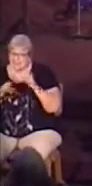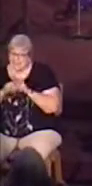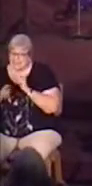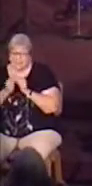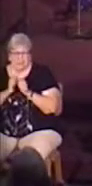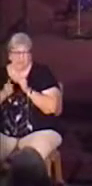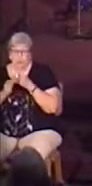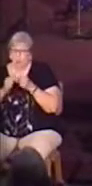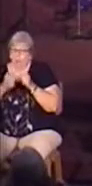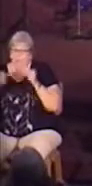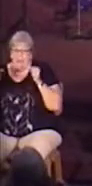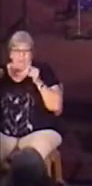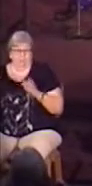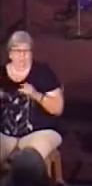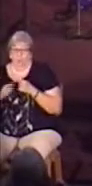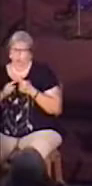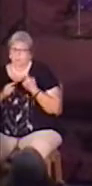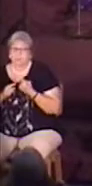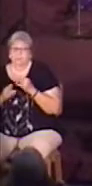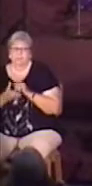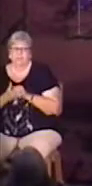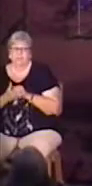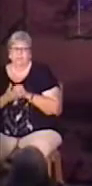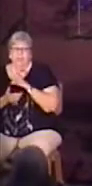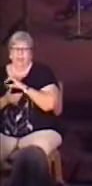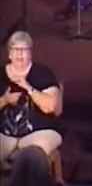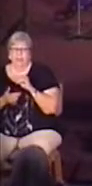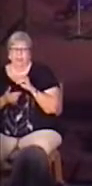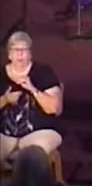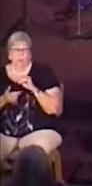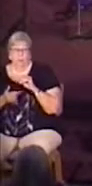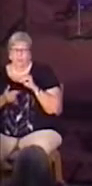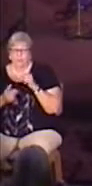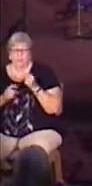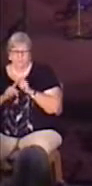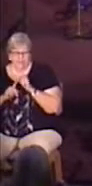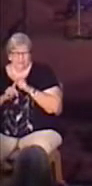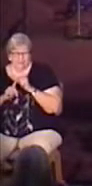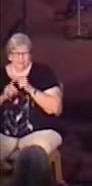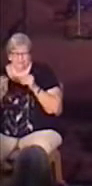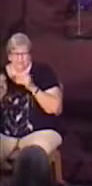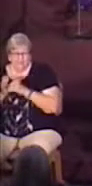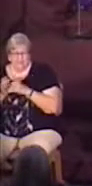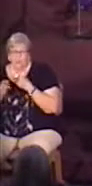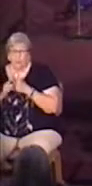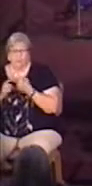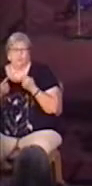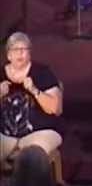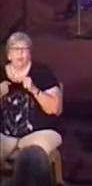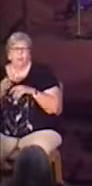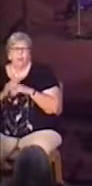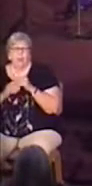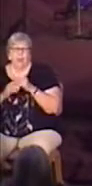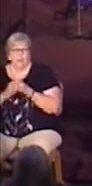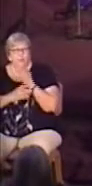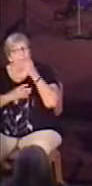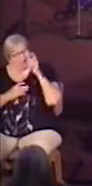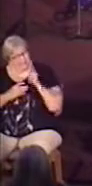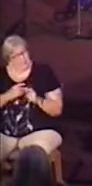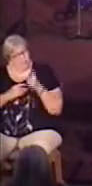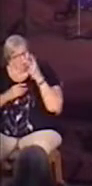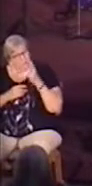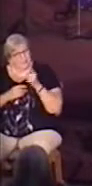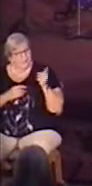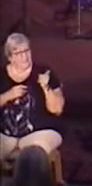our enemy or somebody that we are antagonistic against or somebody that we are trying to outgrow. We have to view them as